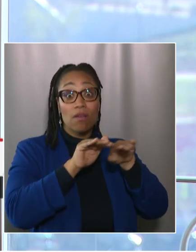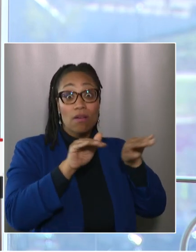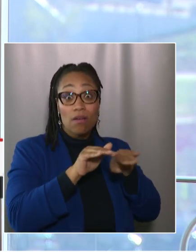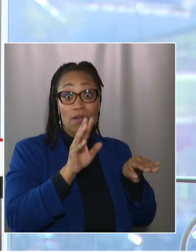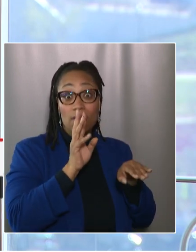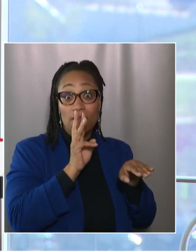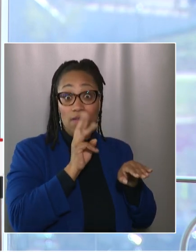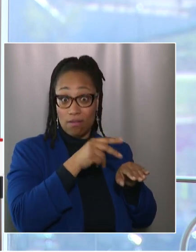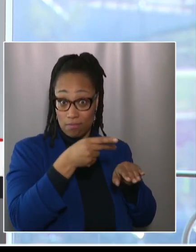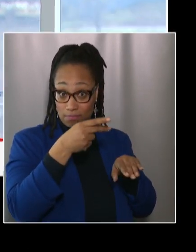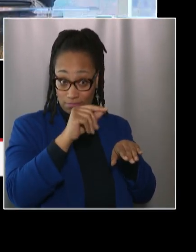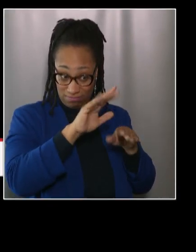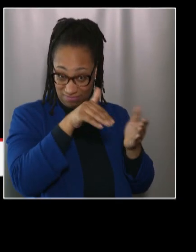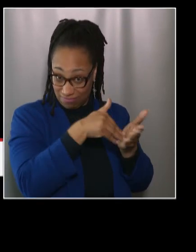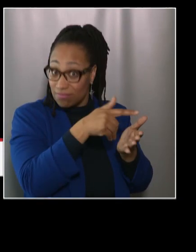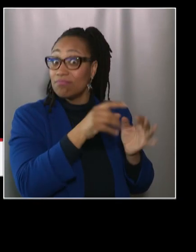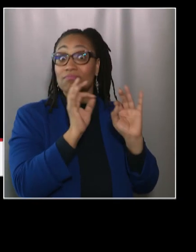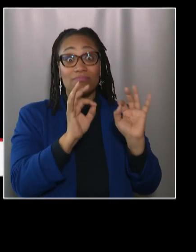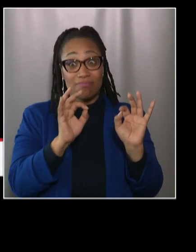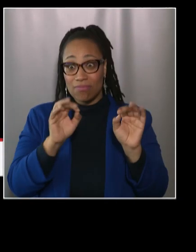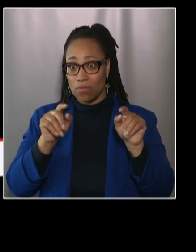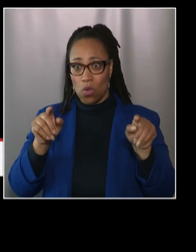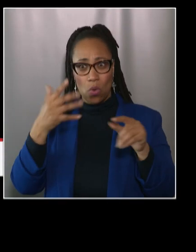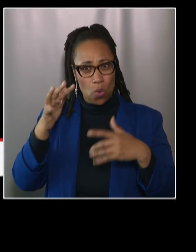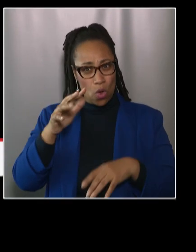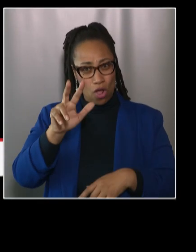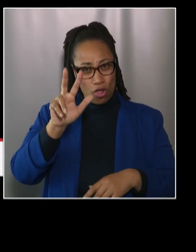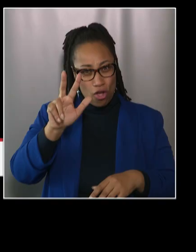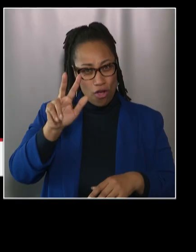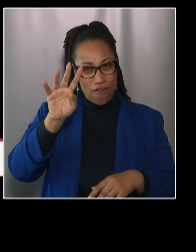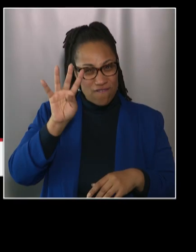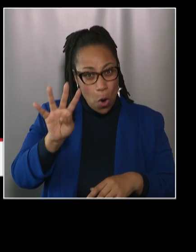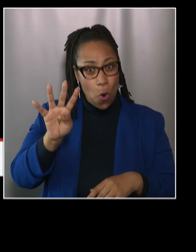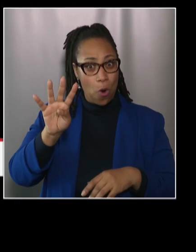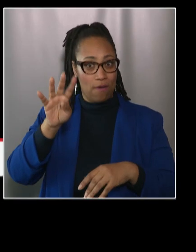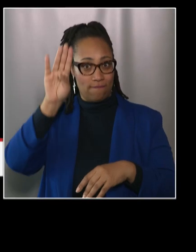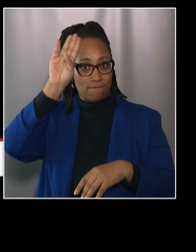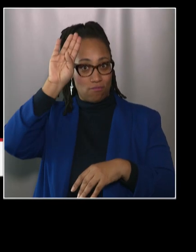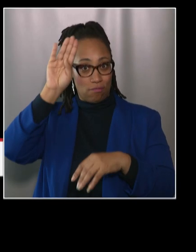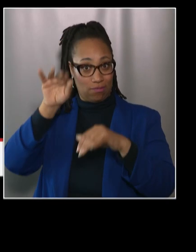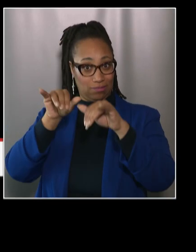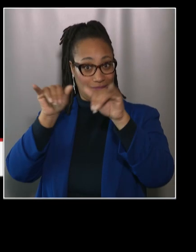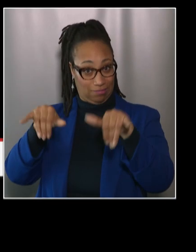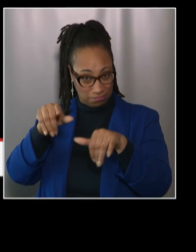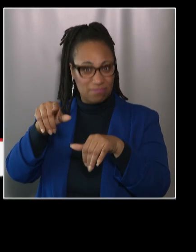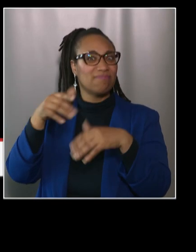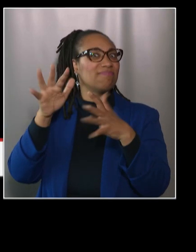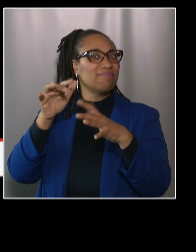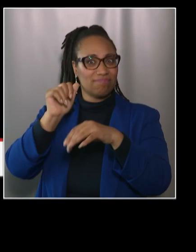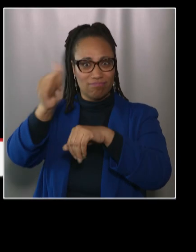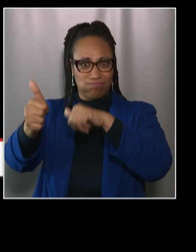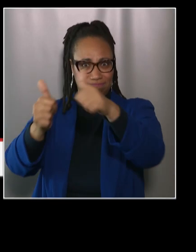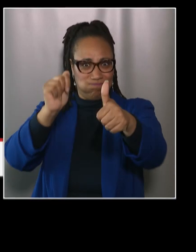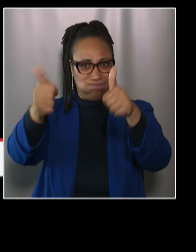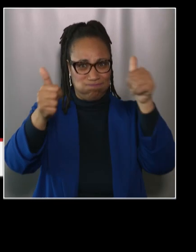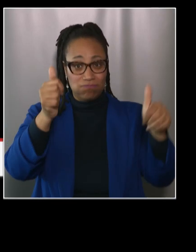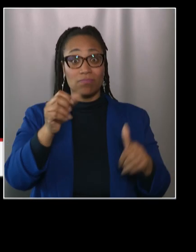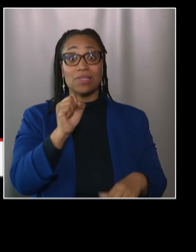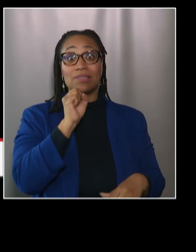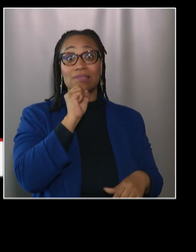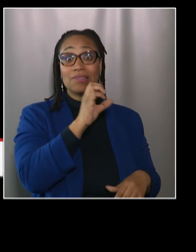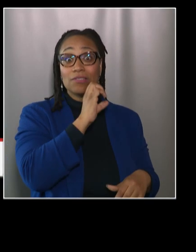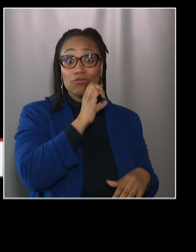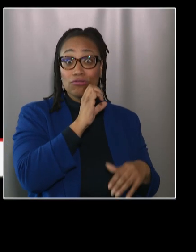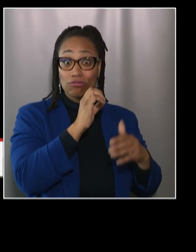or upgrade 34 fire stations, and $7 million nearly to upgrade our senior wellness facilities. So as we run through the tape, I